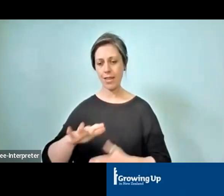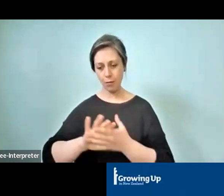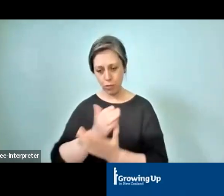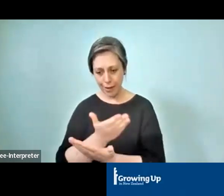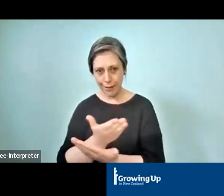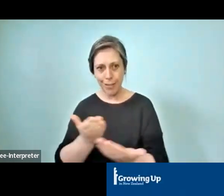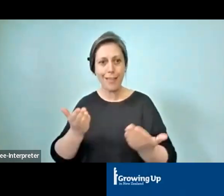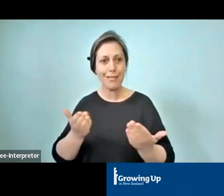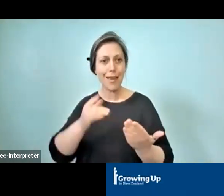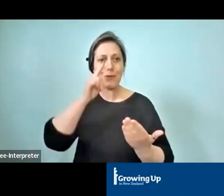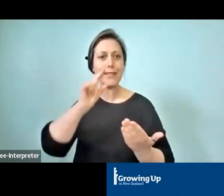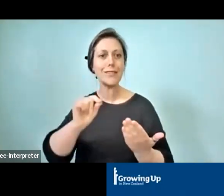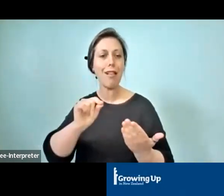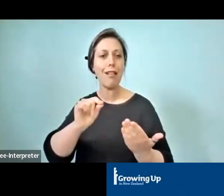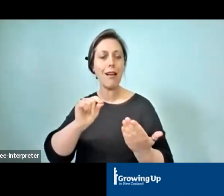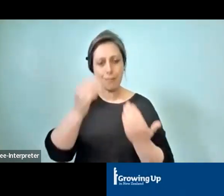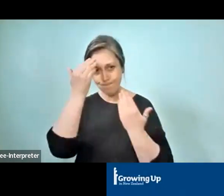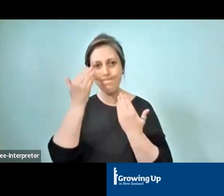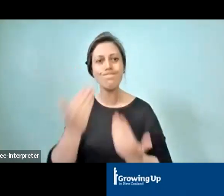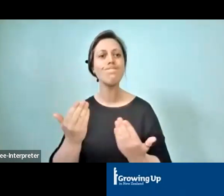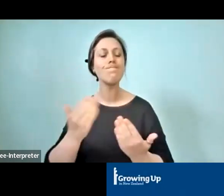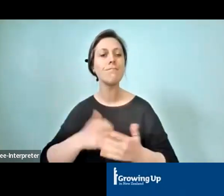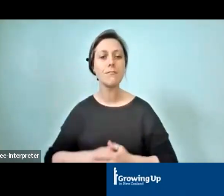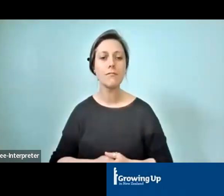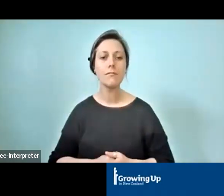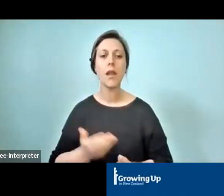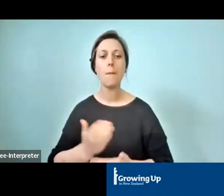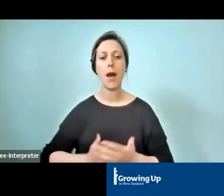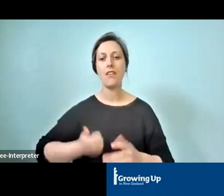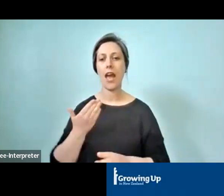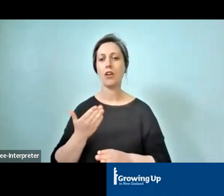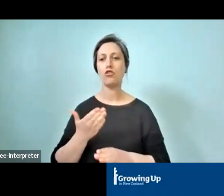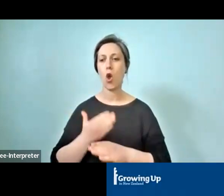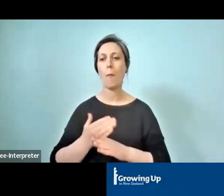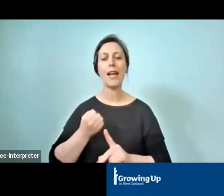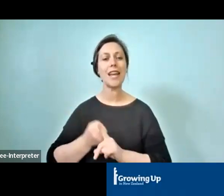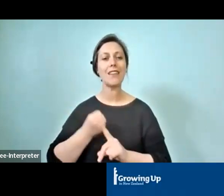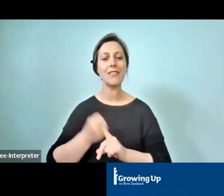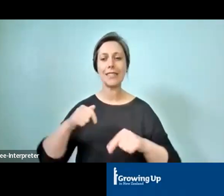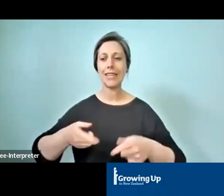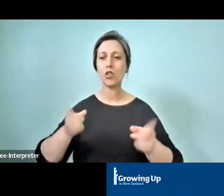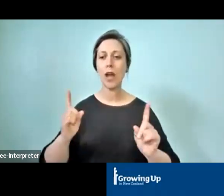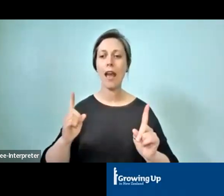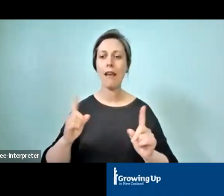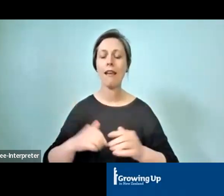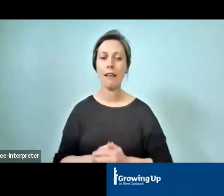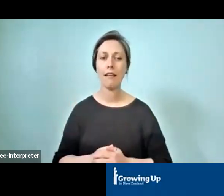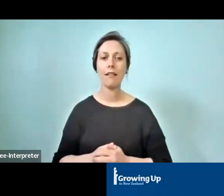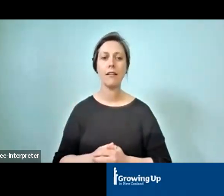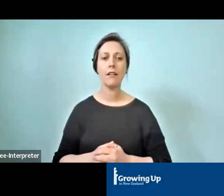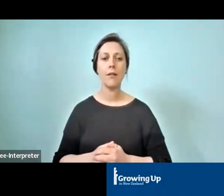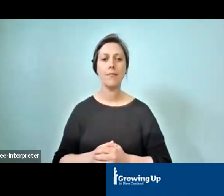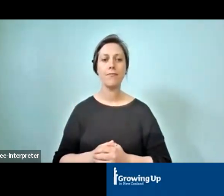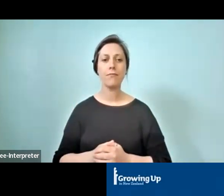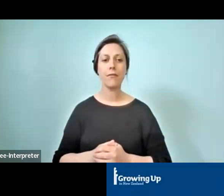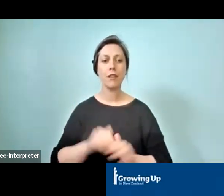their potential. And I think that's part of our job as advocates here today. I do want to just leave a little bit of